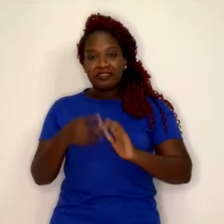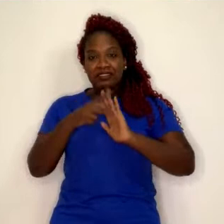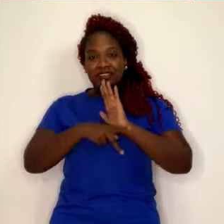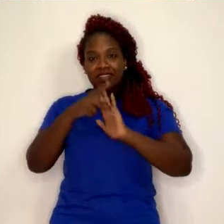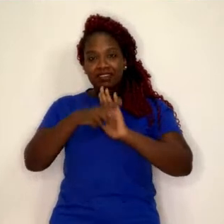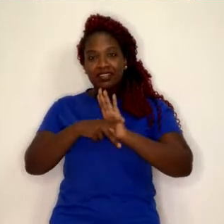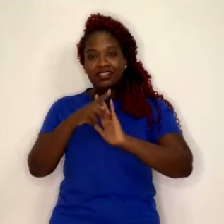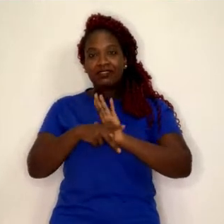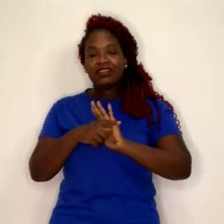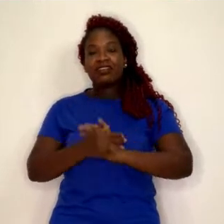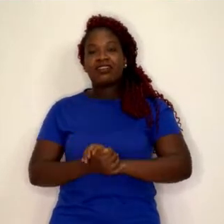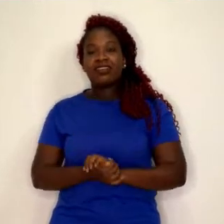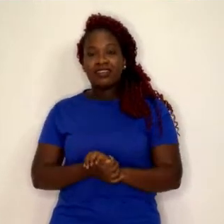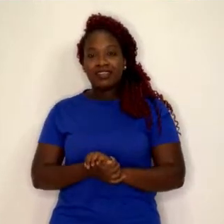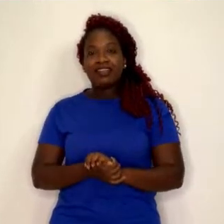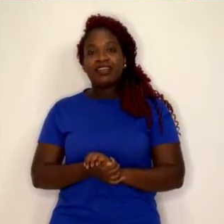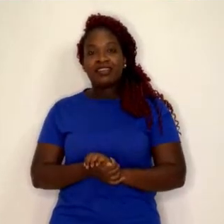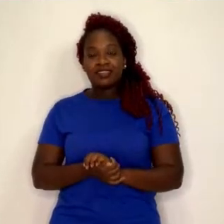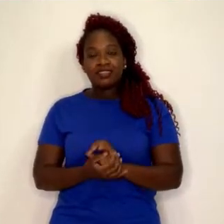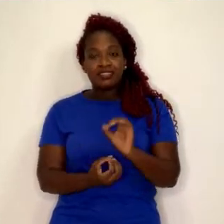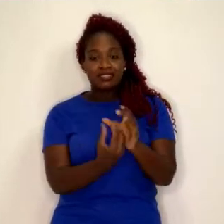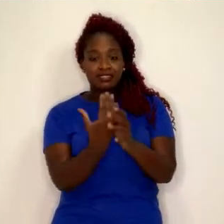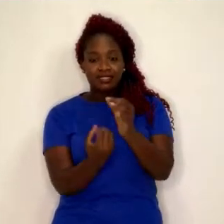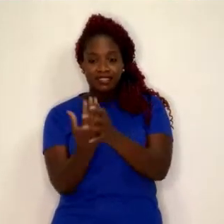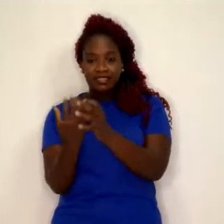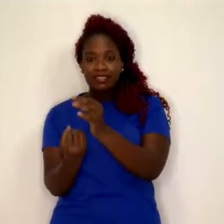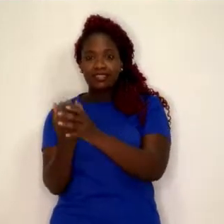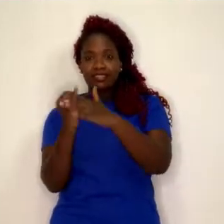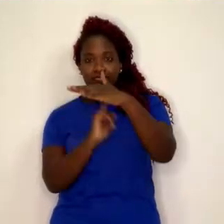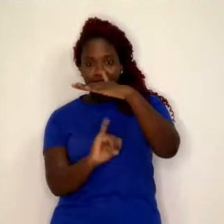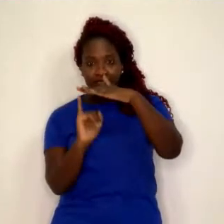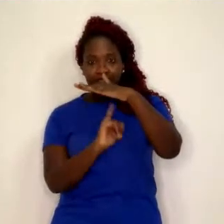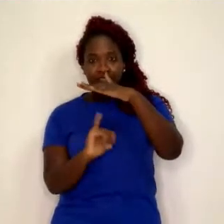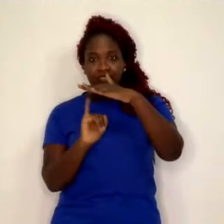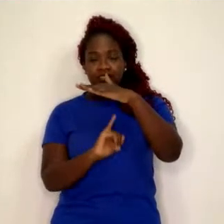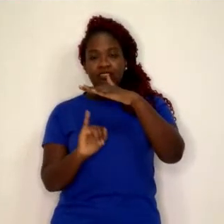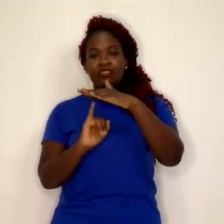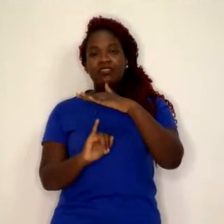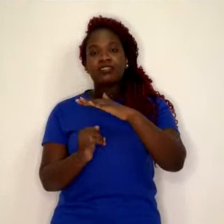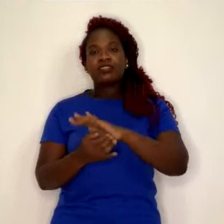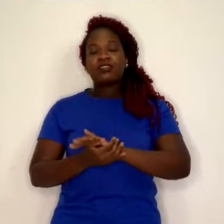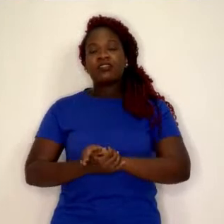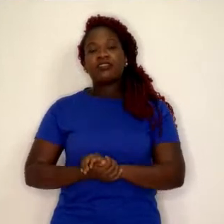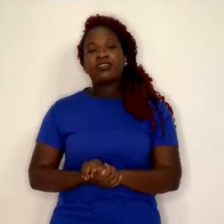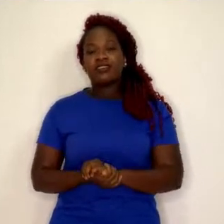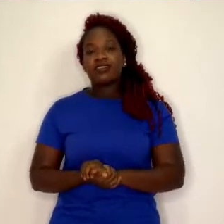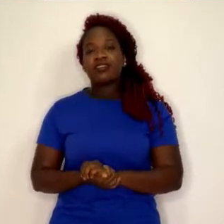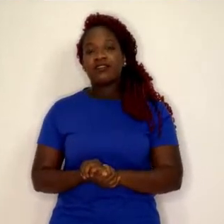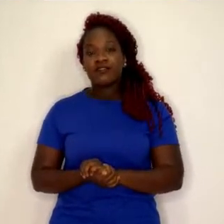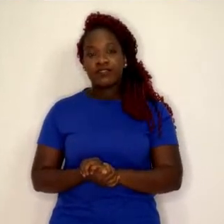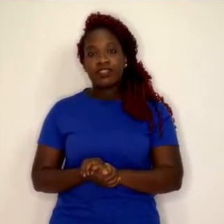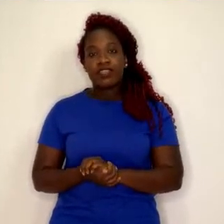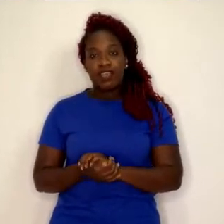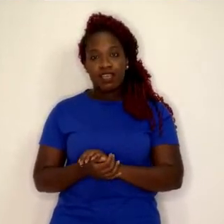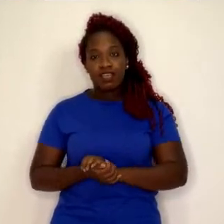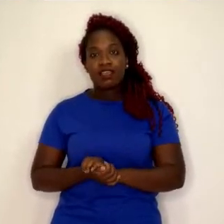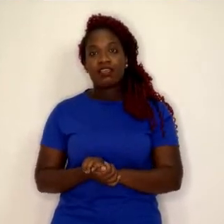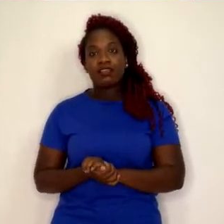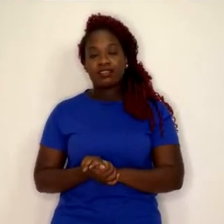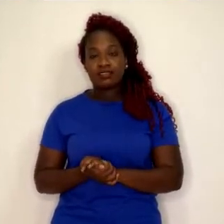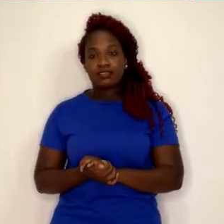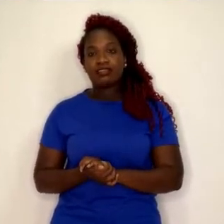when you expand federal universities and federal institutes and the